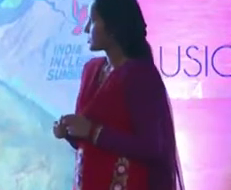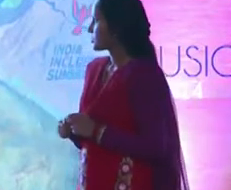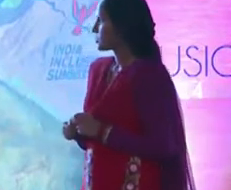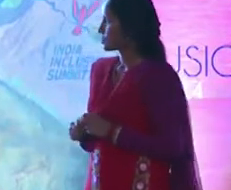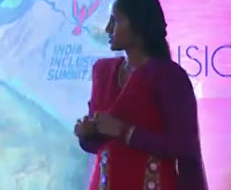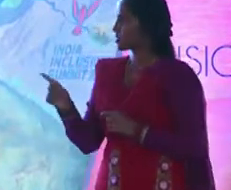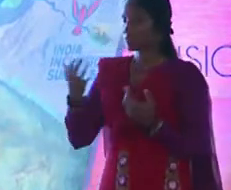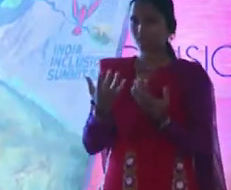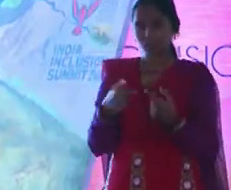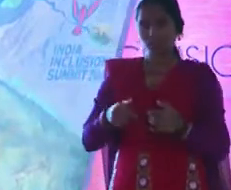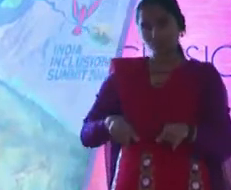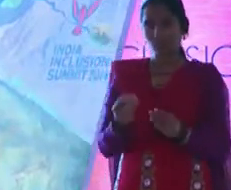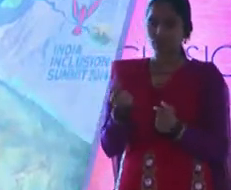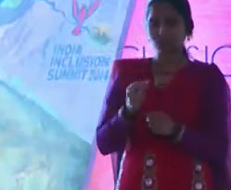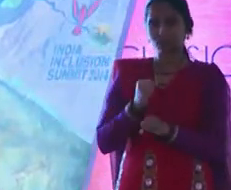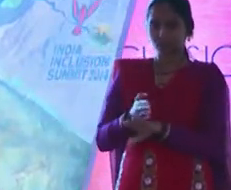and we're going to do it very fast.